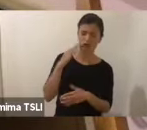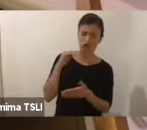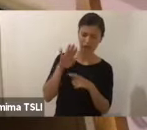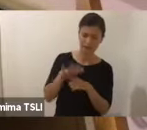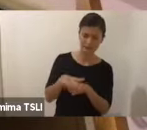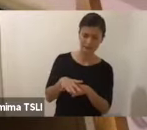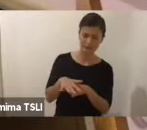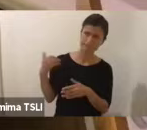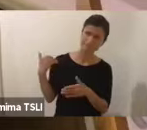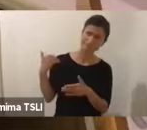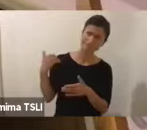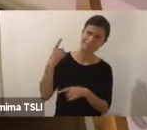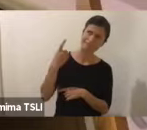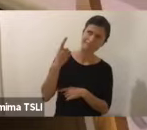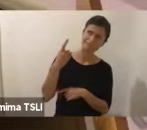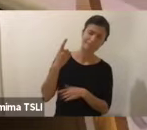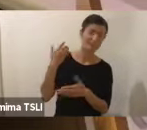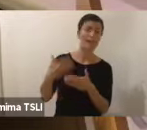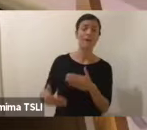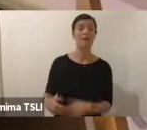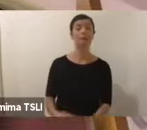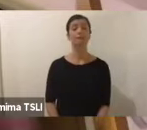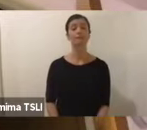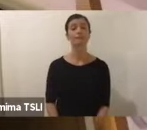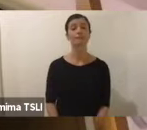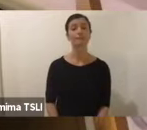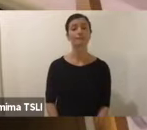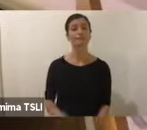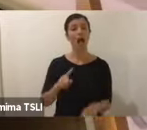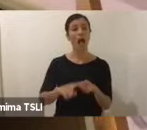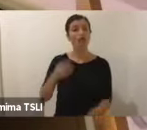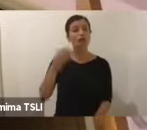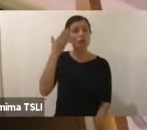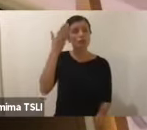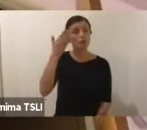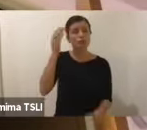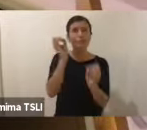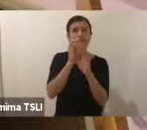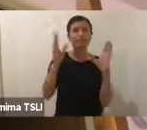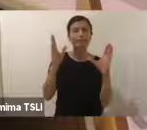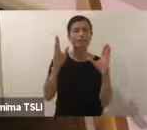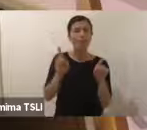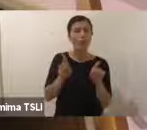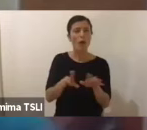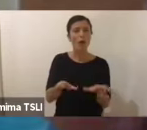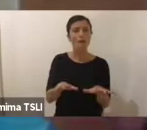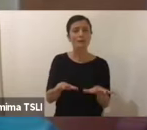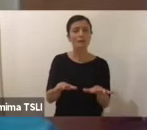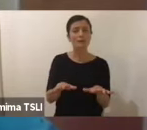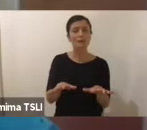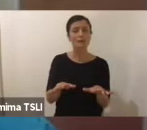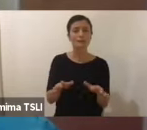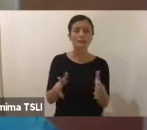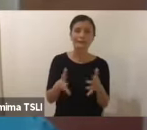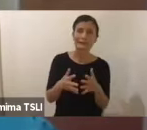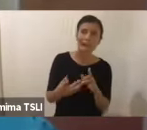if somebody uh i don't know do you want me to say how i'd feel or what i would say both you've got